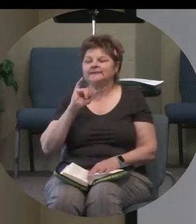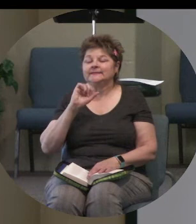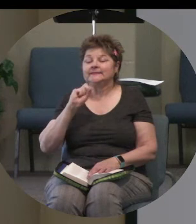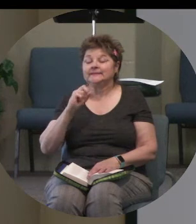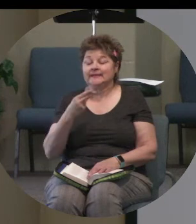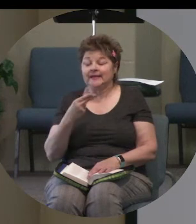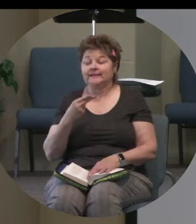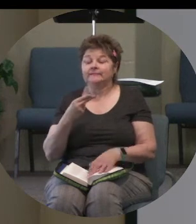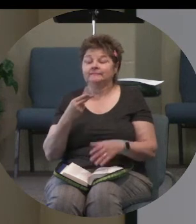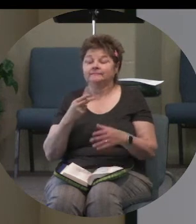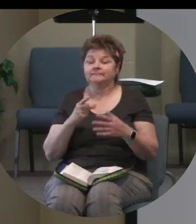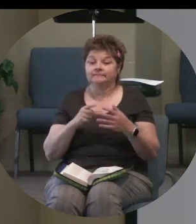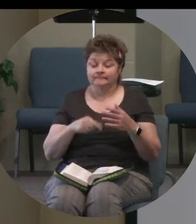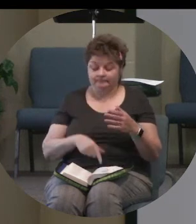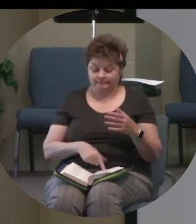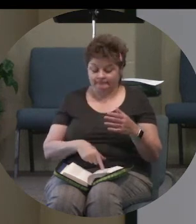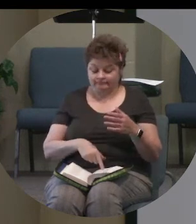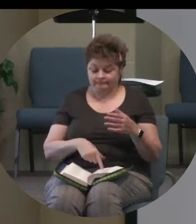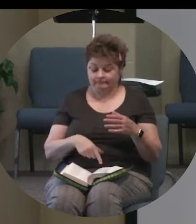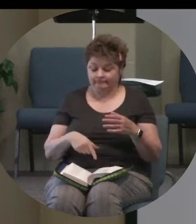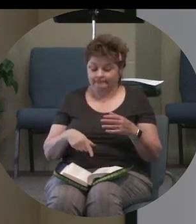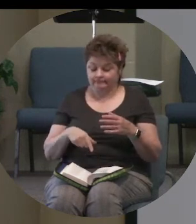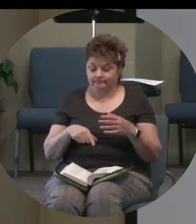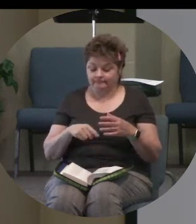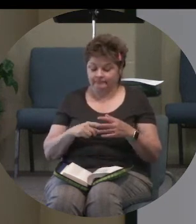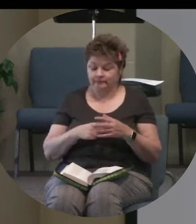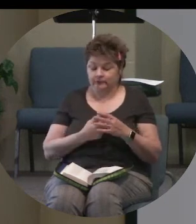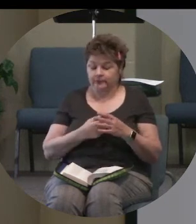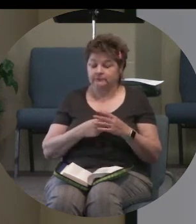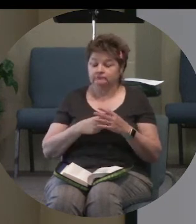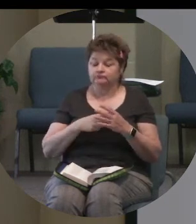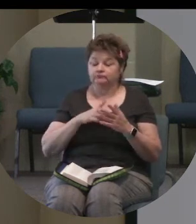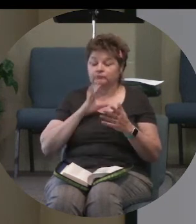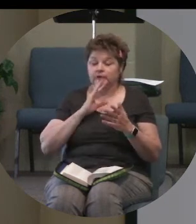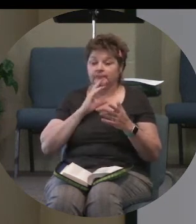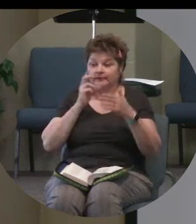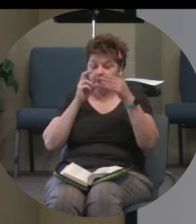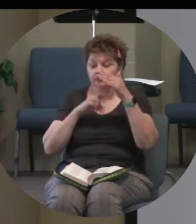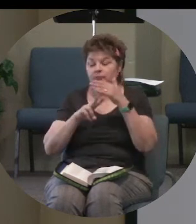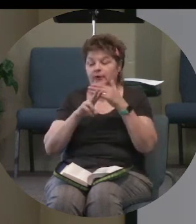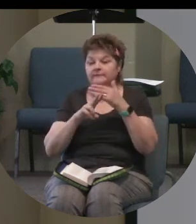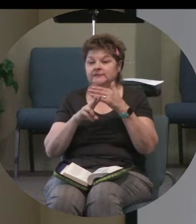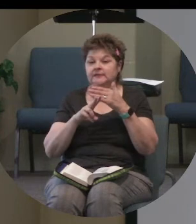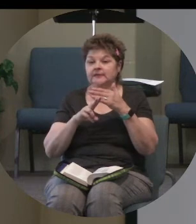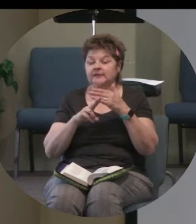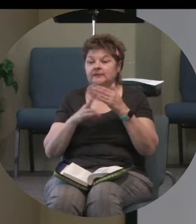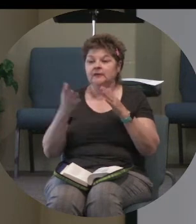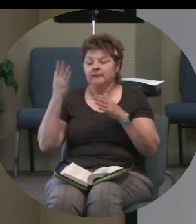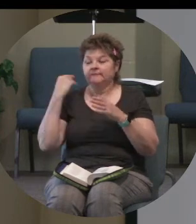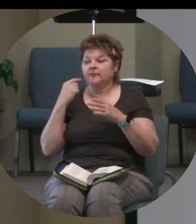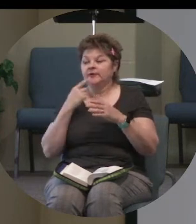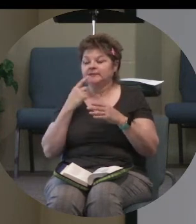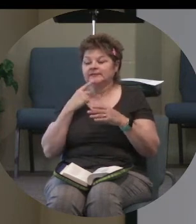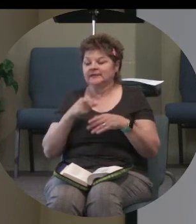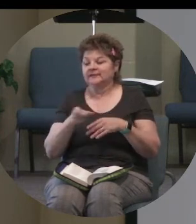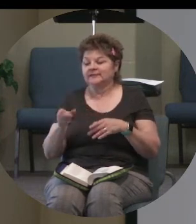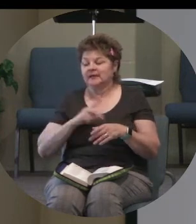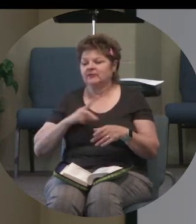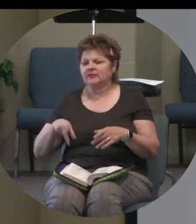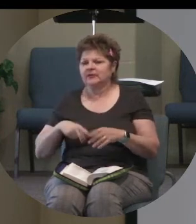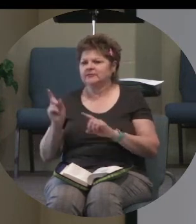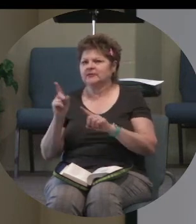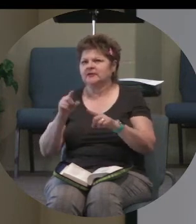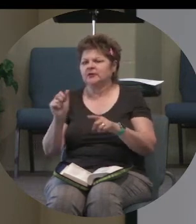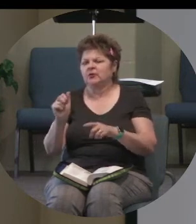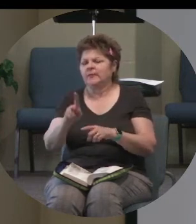passage. You can read it. It's an awesome statement. There's some prophecy in it, but Isaiah basically had already said that Sennacherib's going to go back to his own land and be